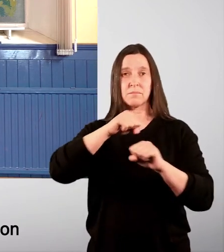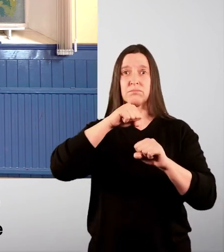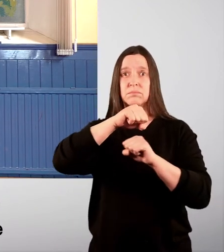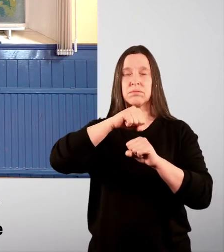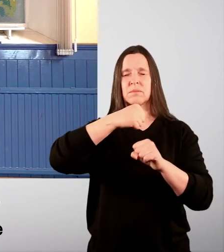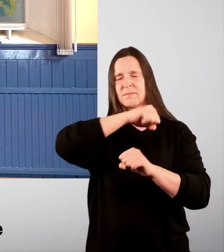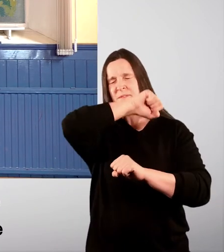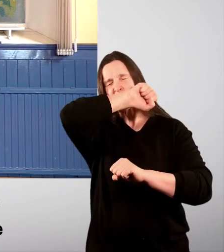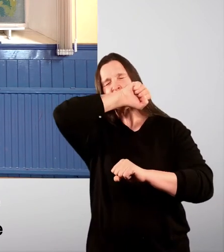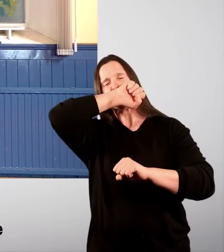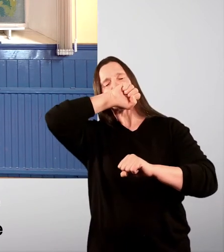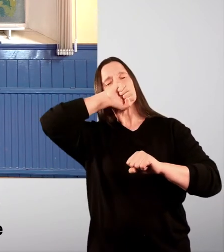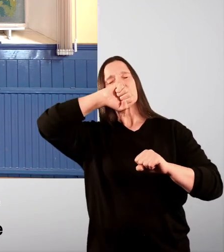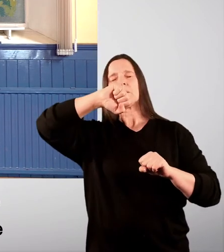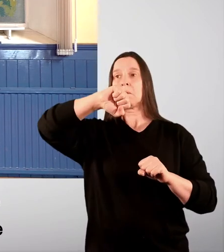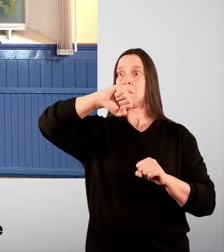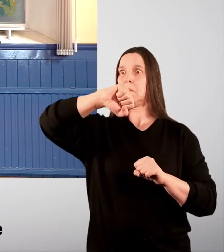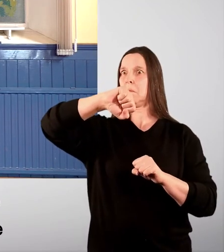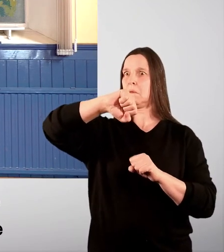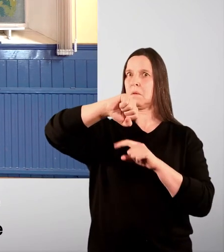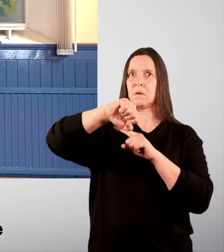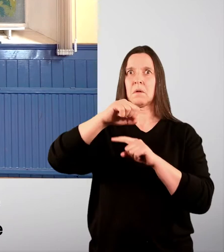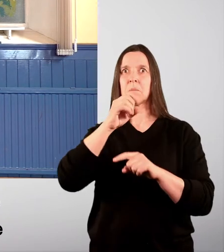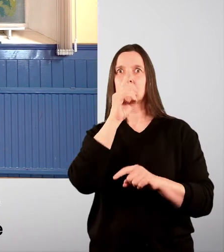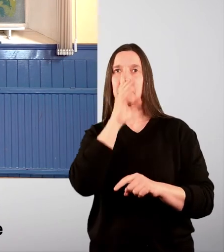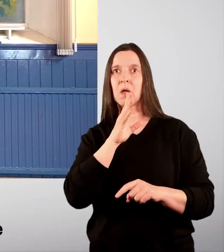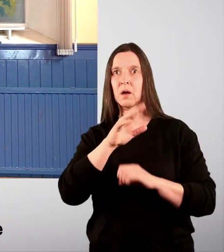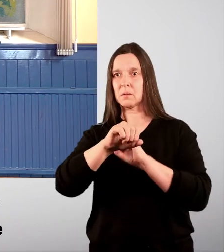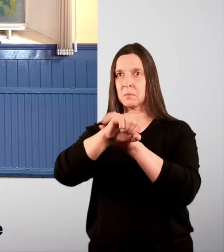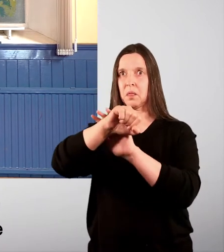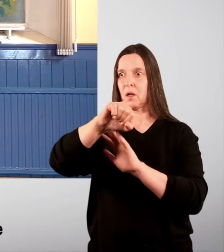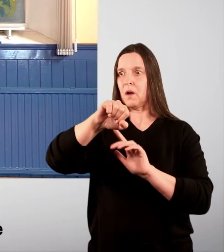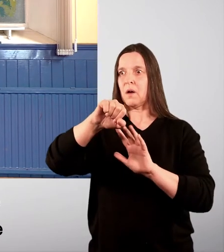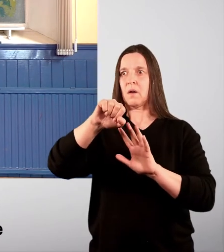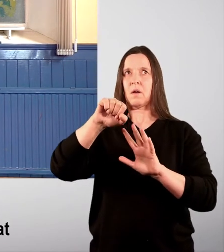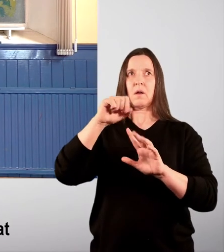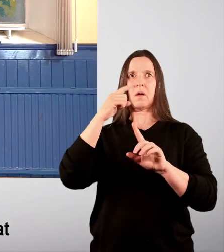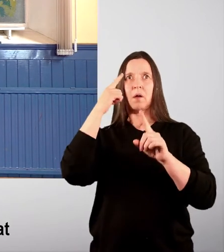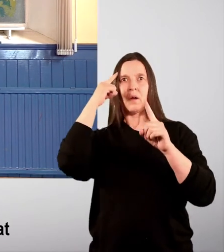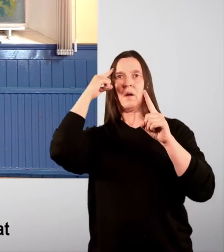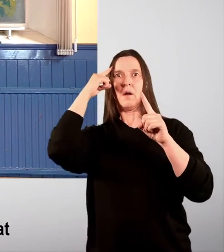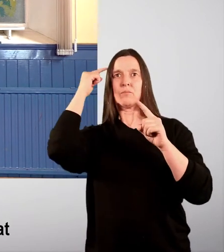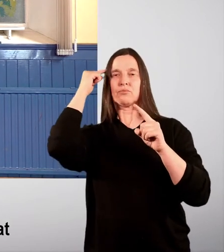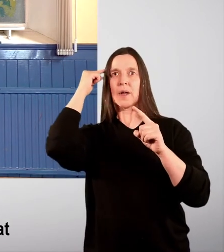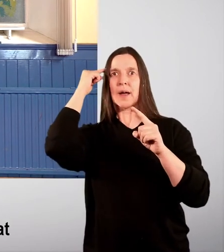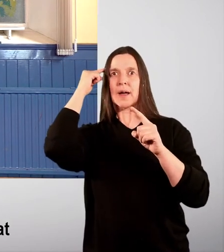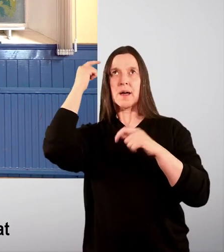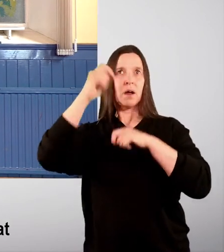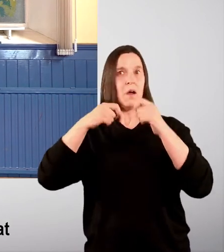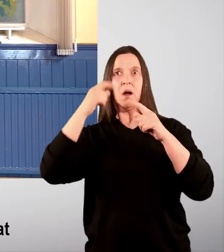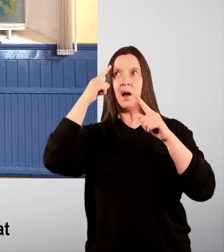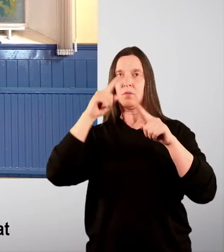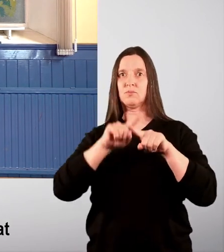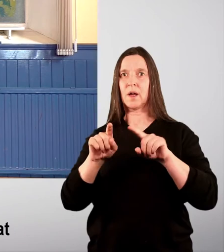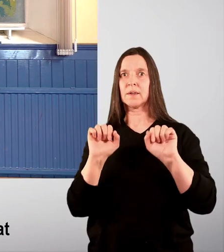you picture a balloon and you squeeze one end, it bursts at the other end. It's the same with the lips. You strike in, they burst quite easy.